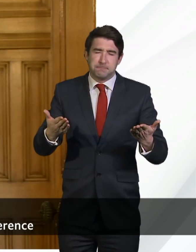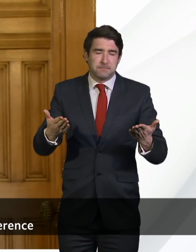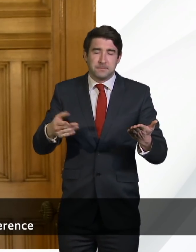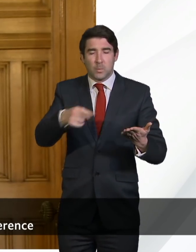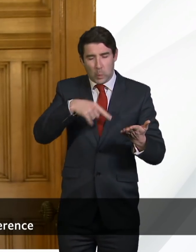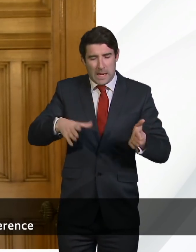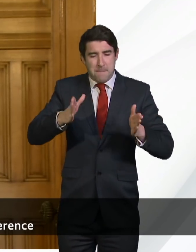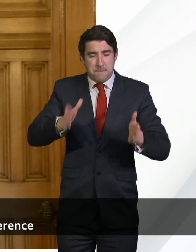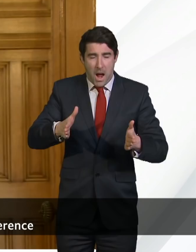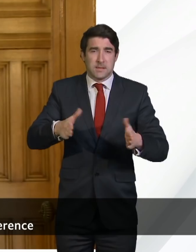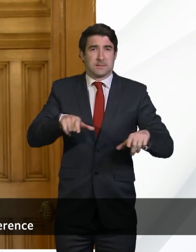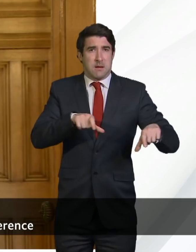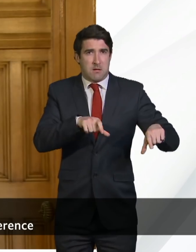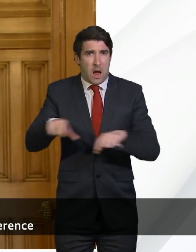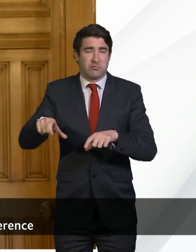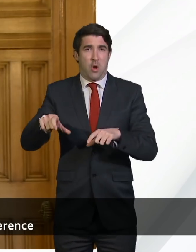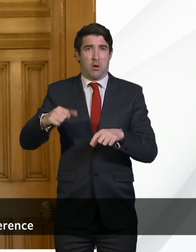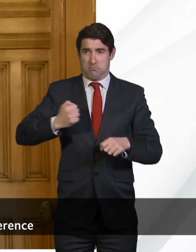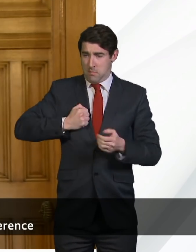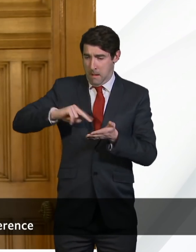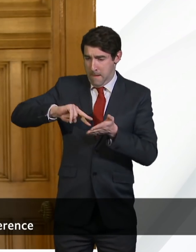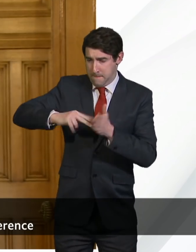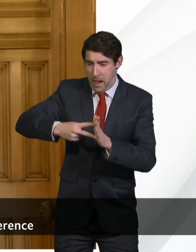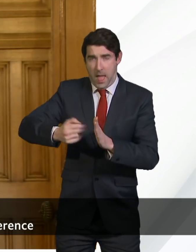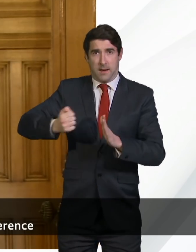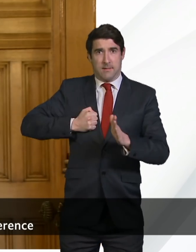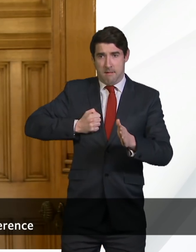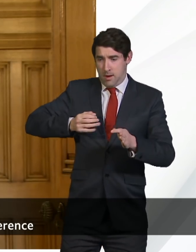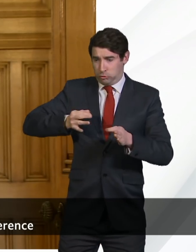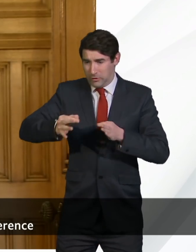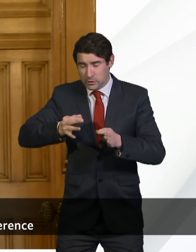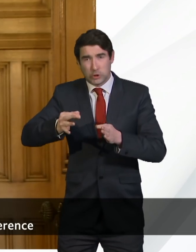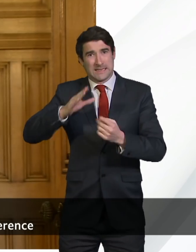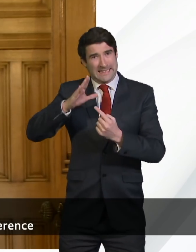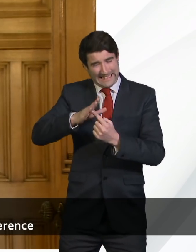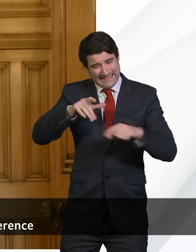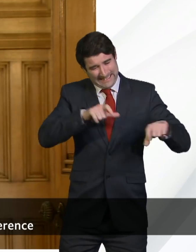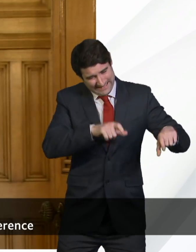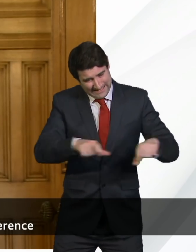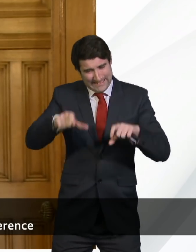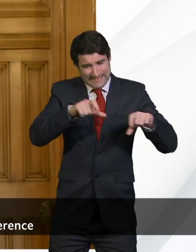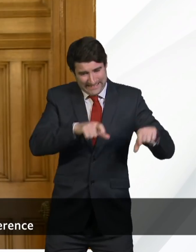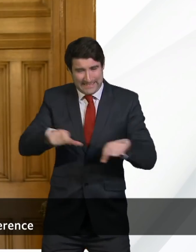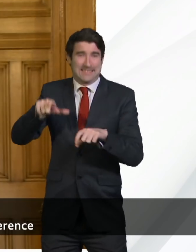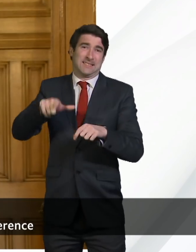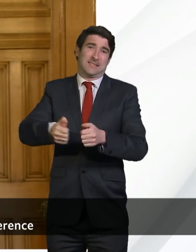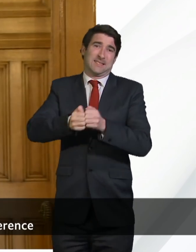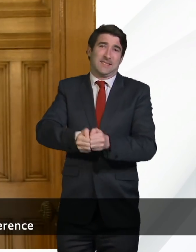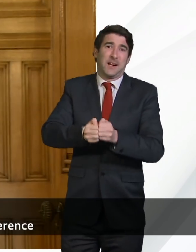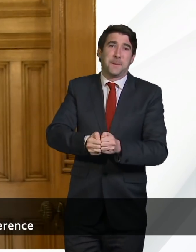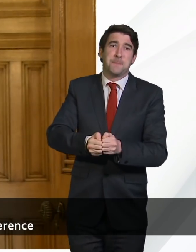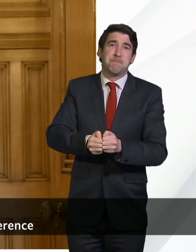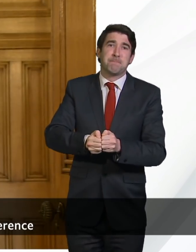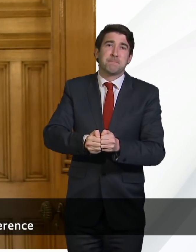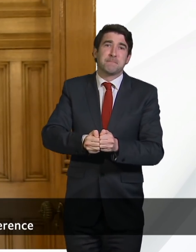that we don't slow up or take our pressure off at this critical moment before we've come through the peak. So we recognise